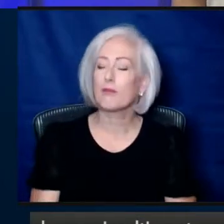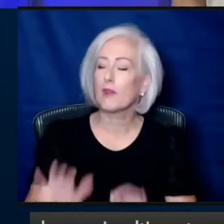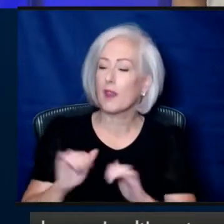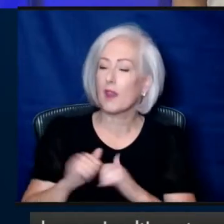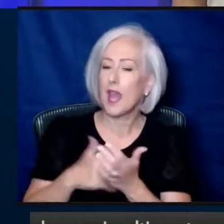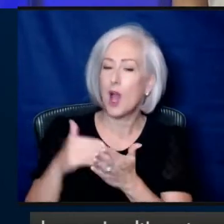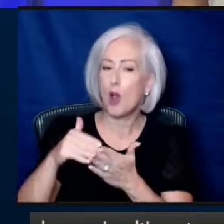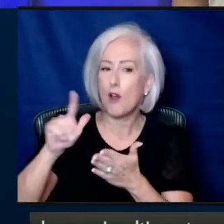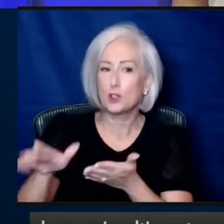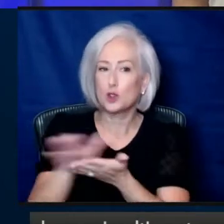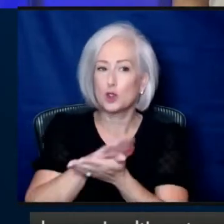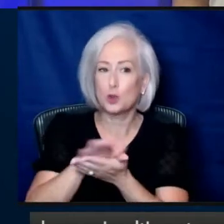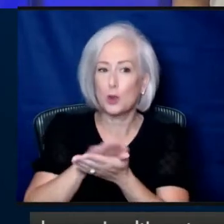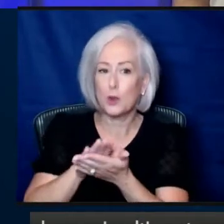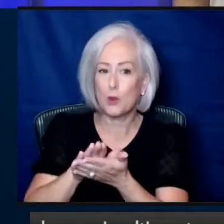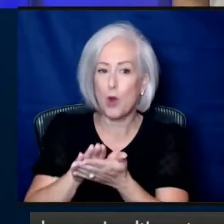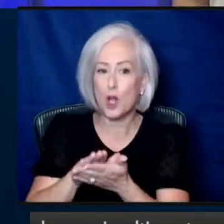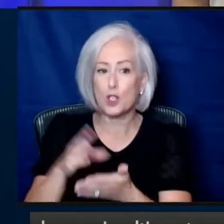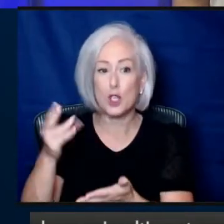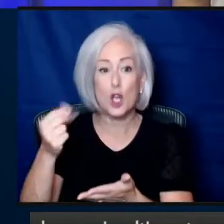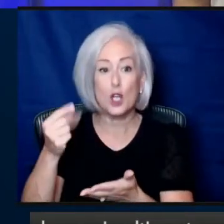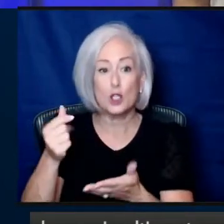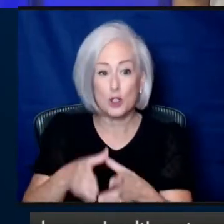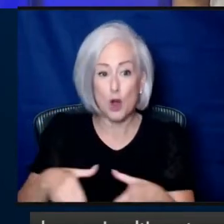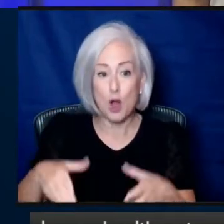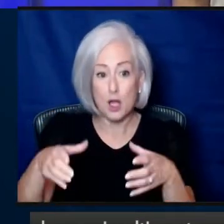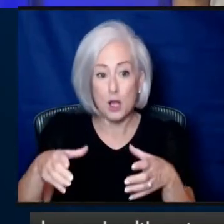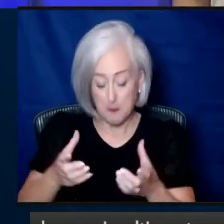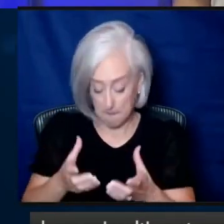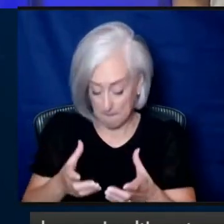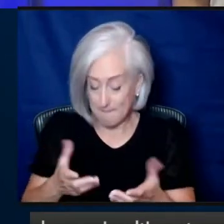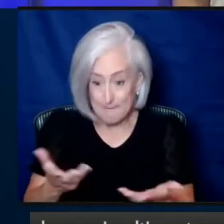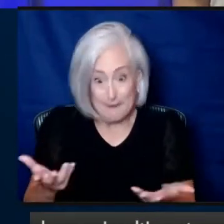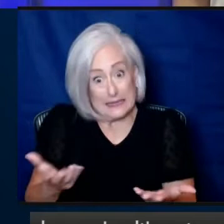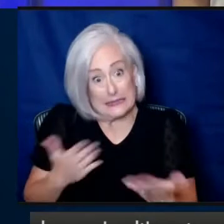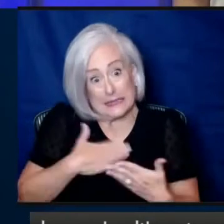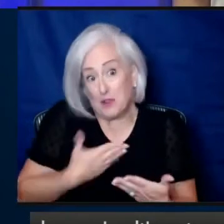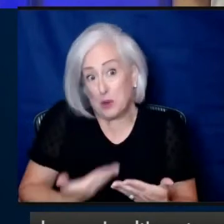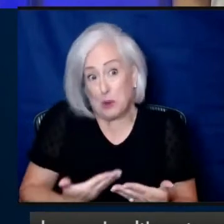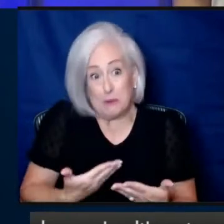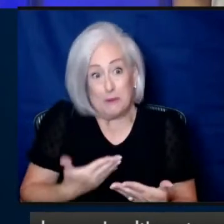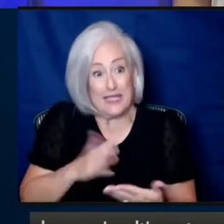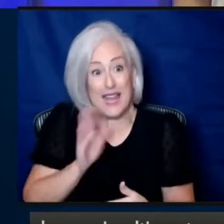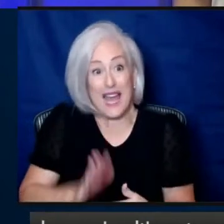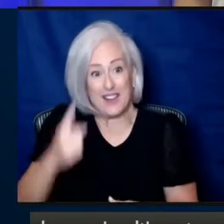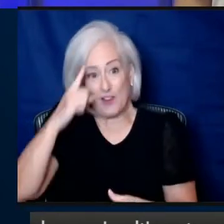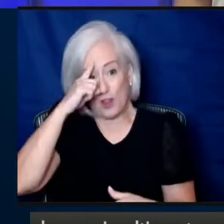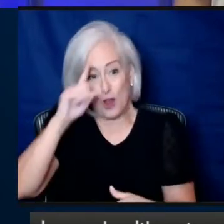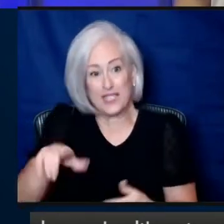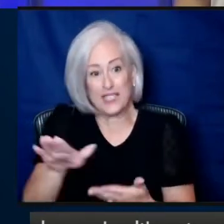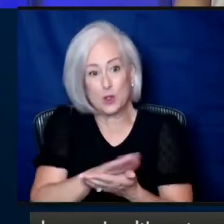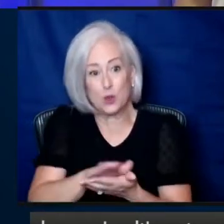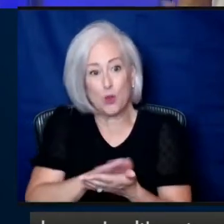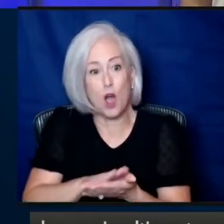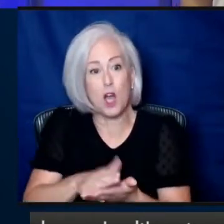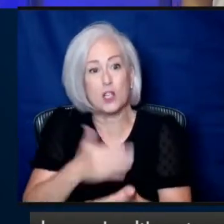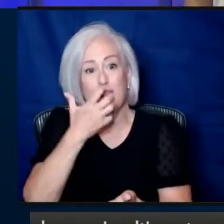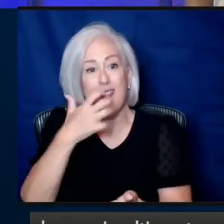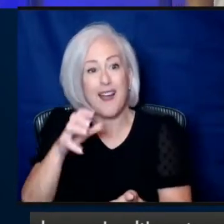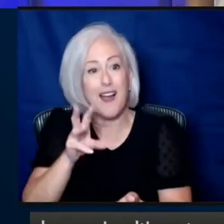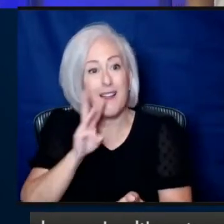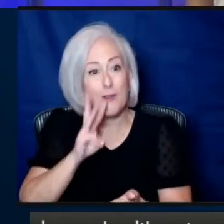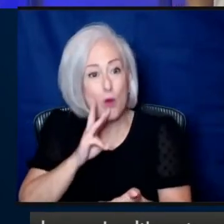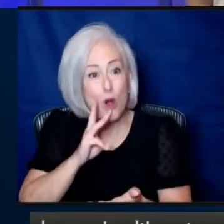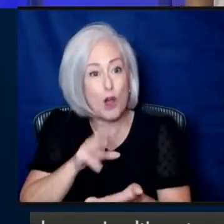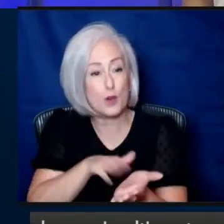washing our dog food bowls, though? I mean, I got to admit, I never thought I needed to wash it with hot soap and water like a regular